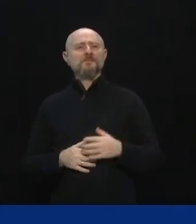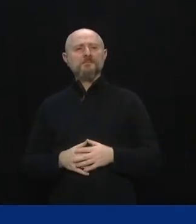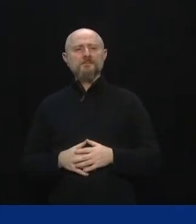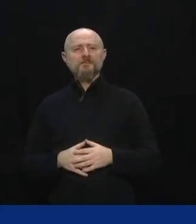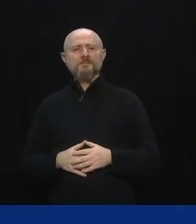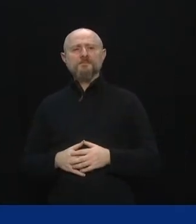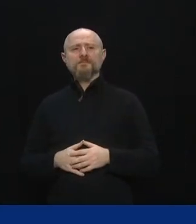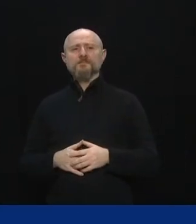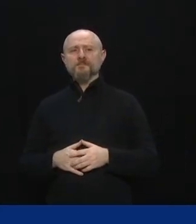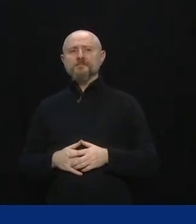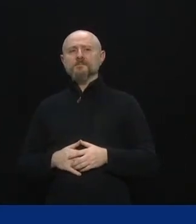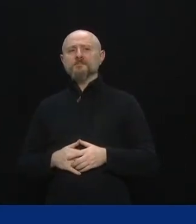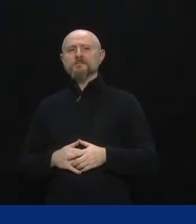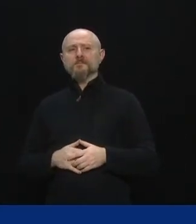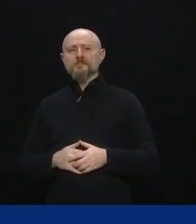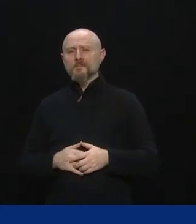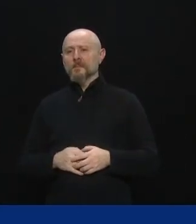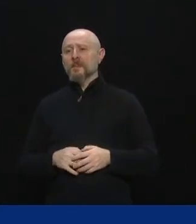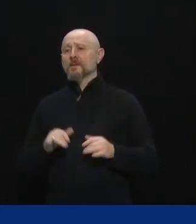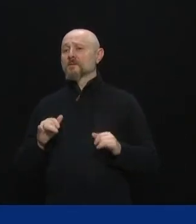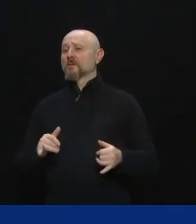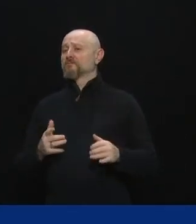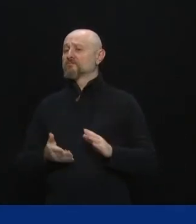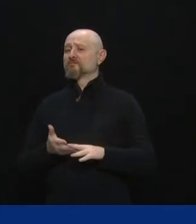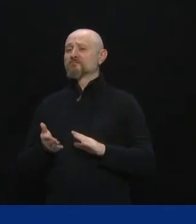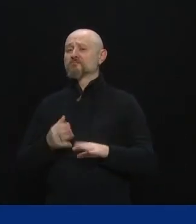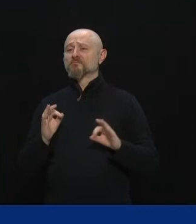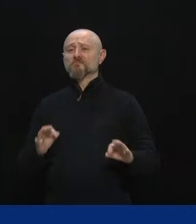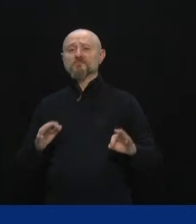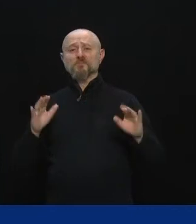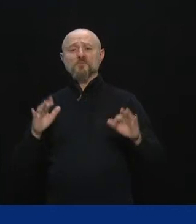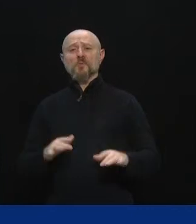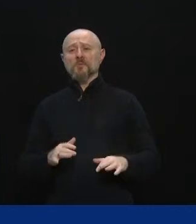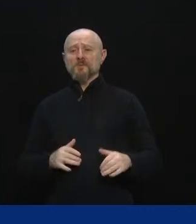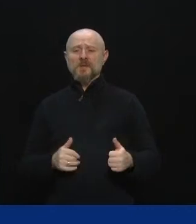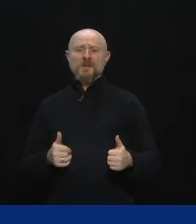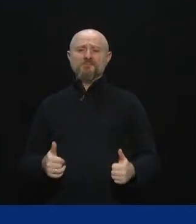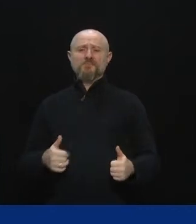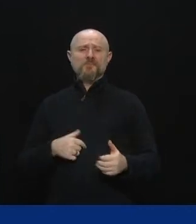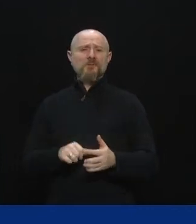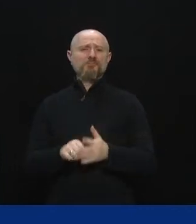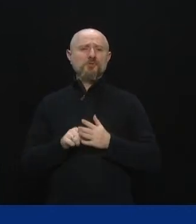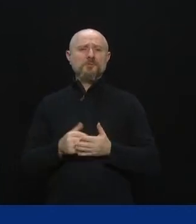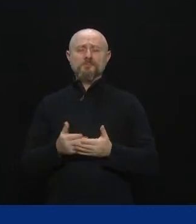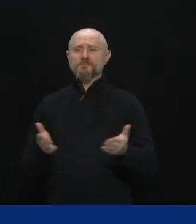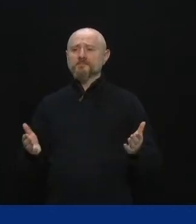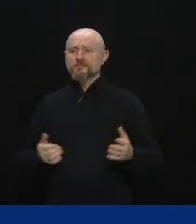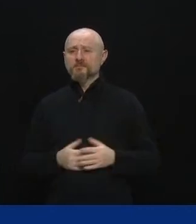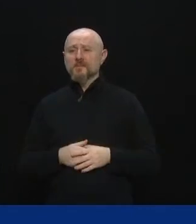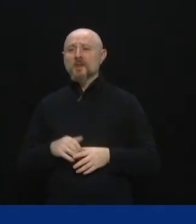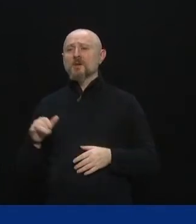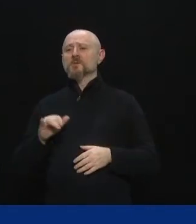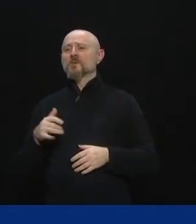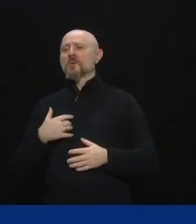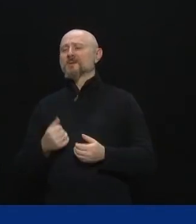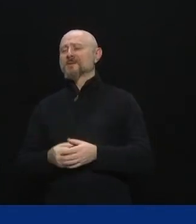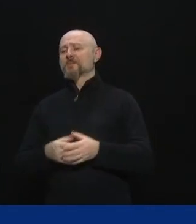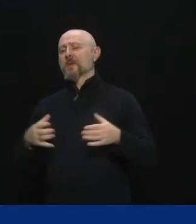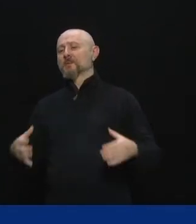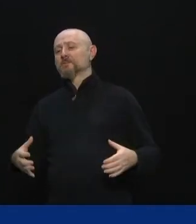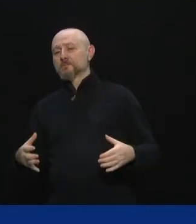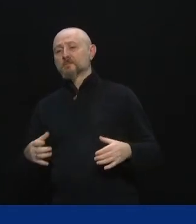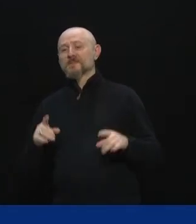ran very well during a snowstorm, so that's even more impressive. As I mentioned, we thought we could also expand our operations for testing